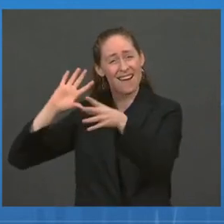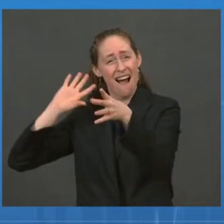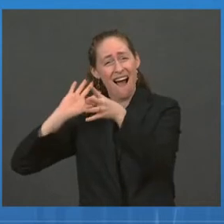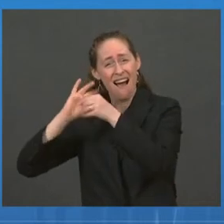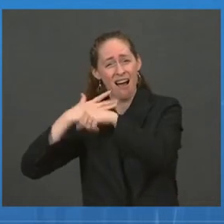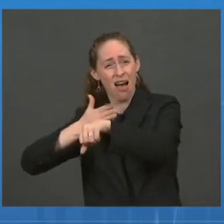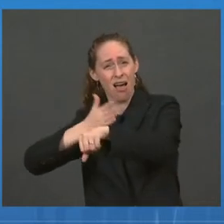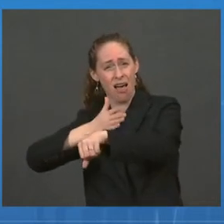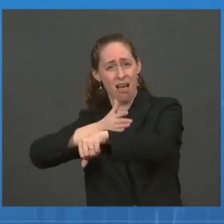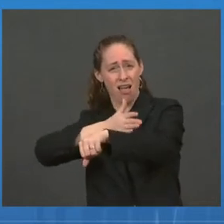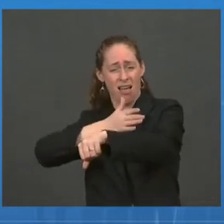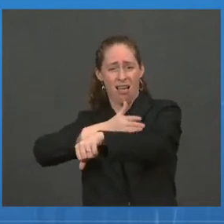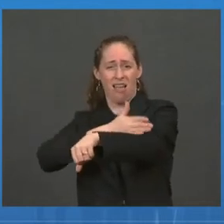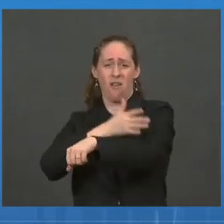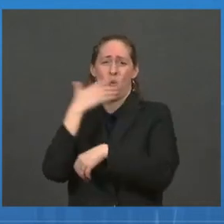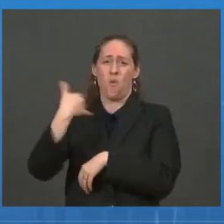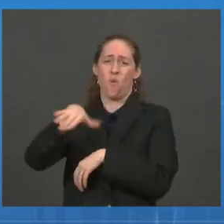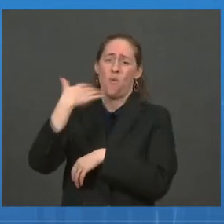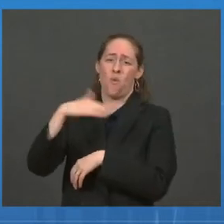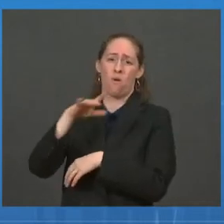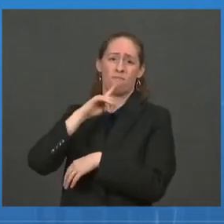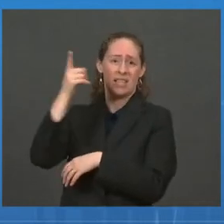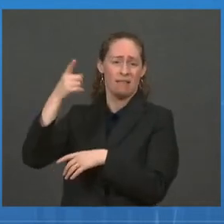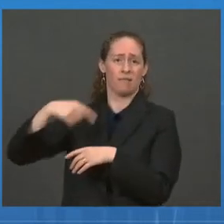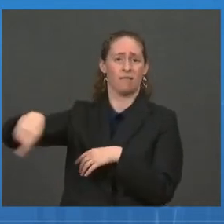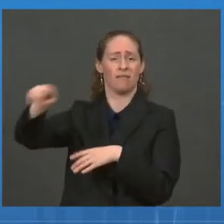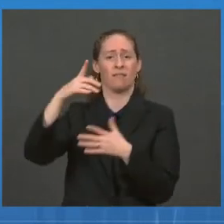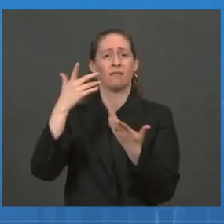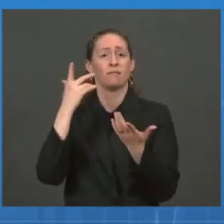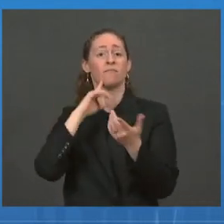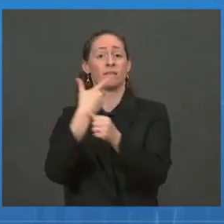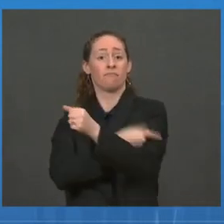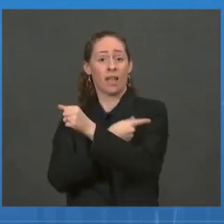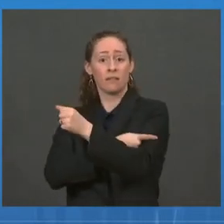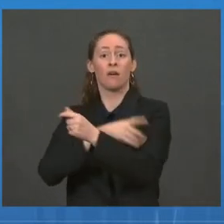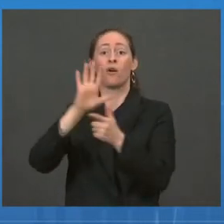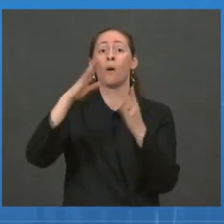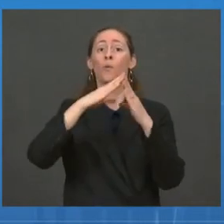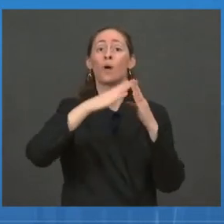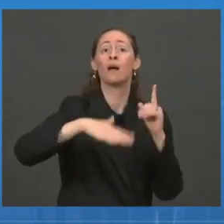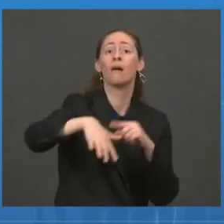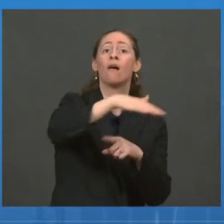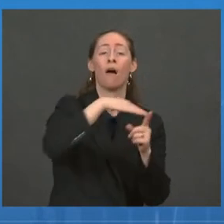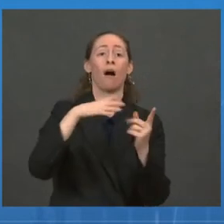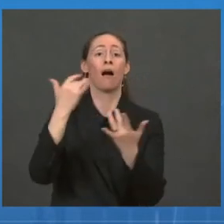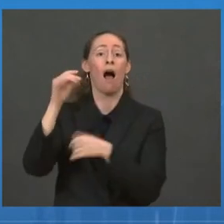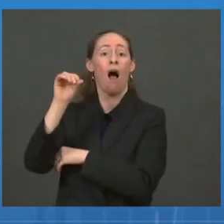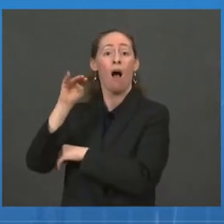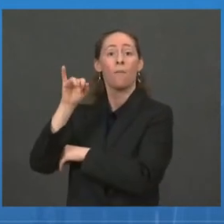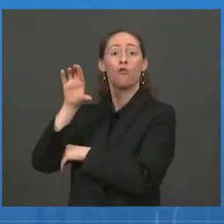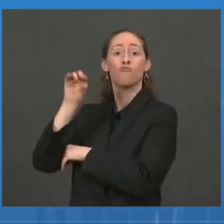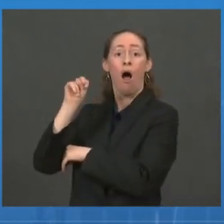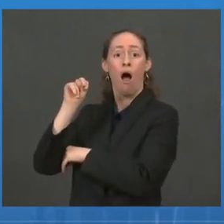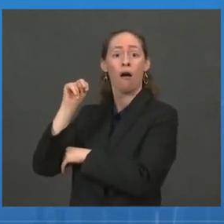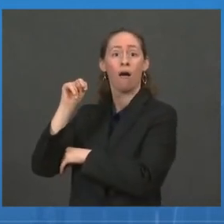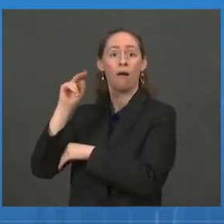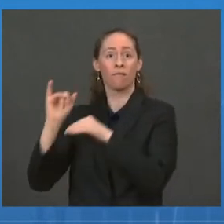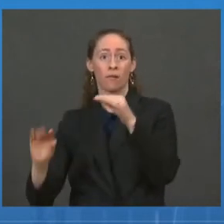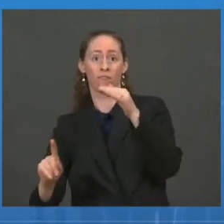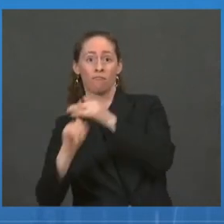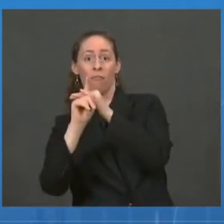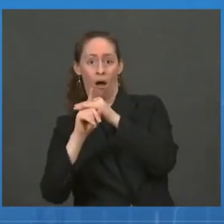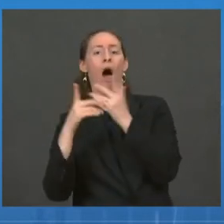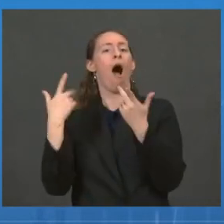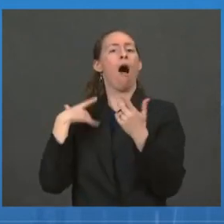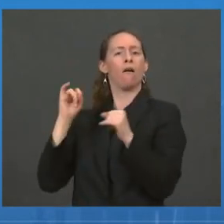the current vaccines provide at least some protection against this variant and that boosters strengthen that protection significantly